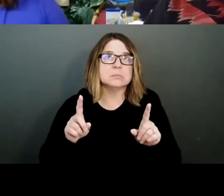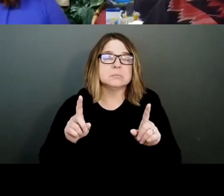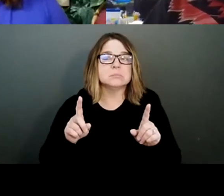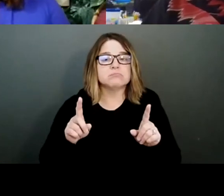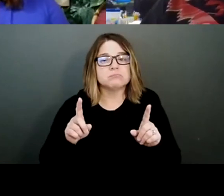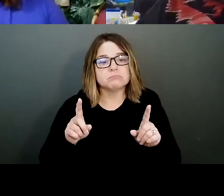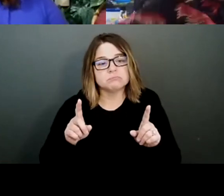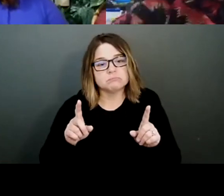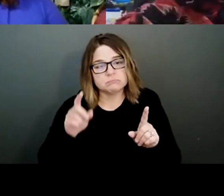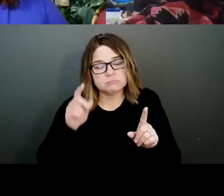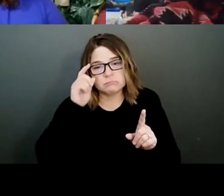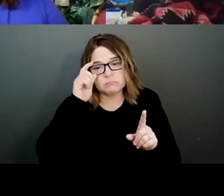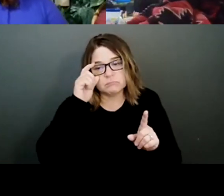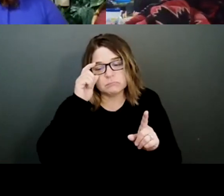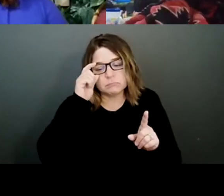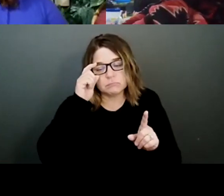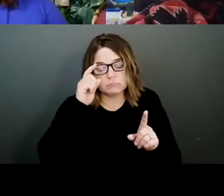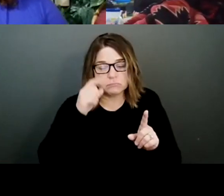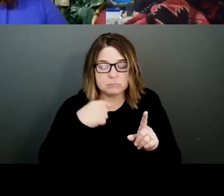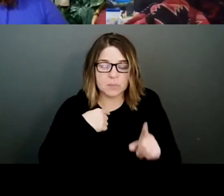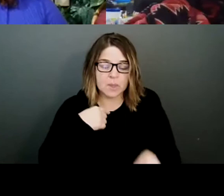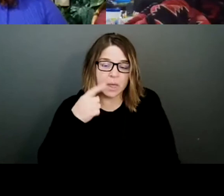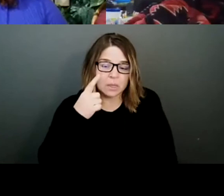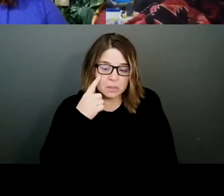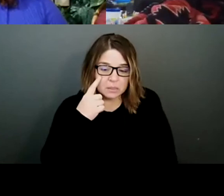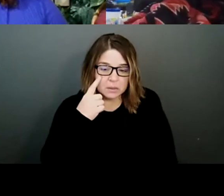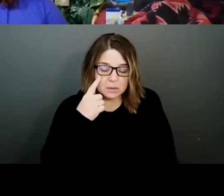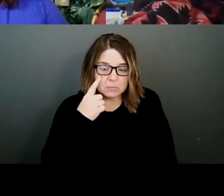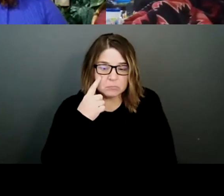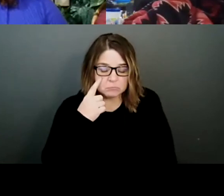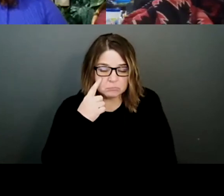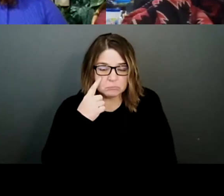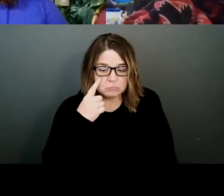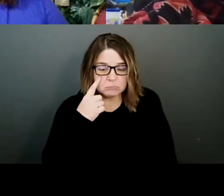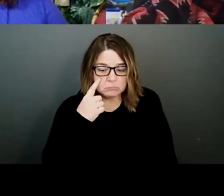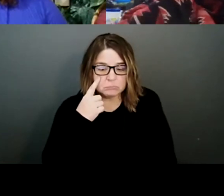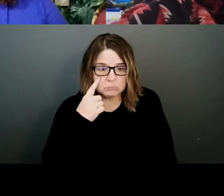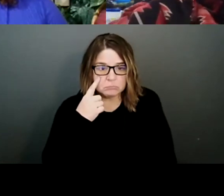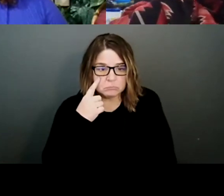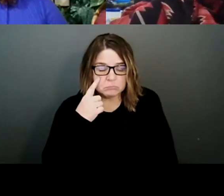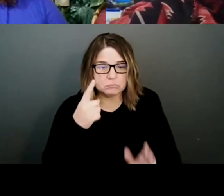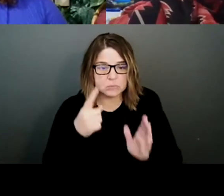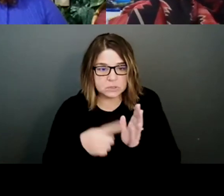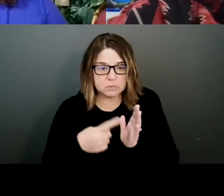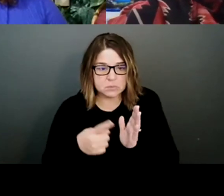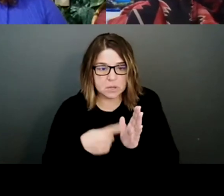it's very common across